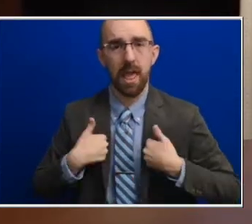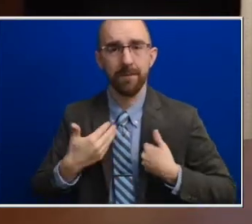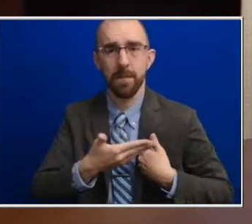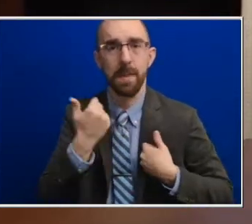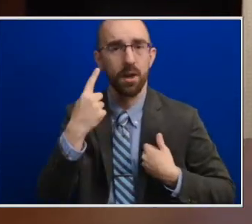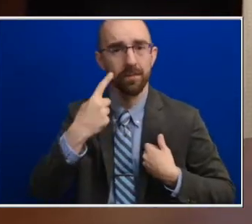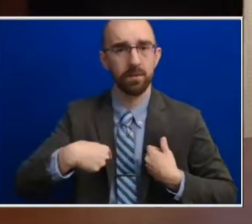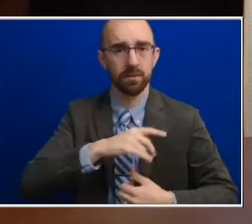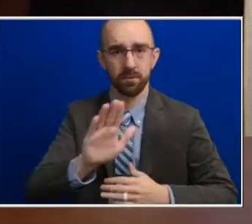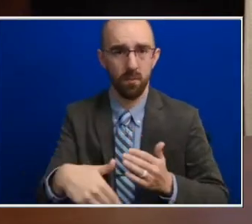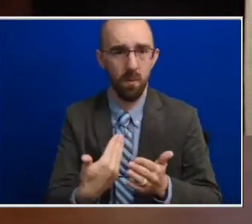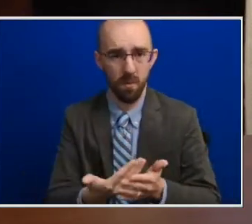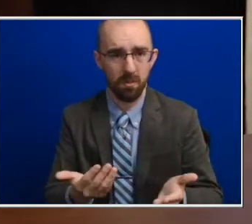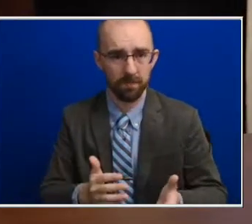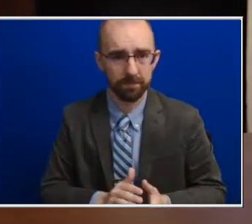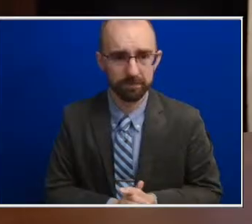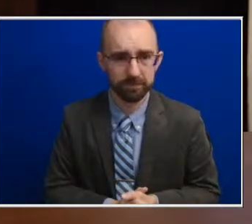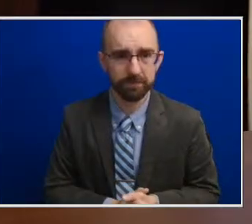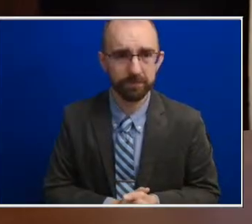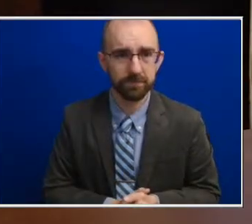all.